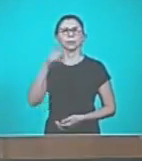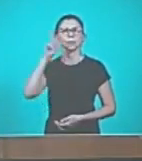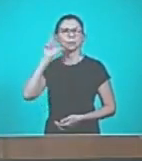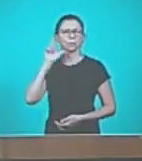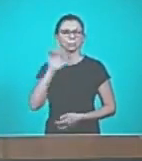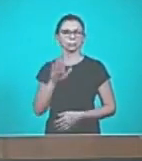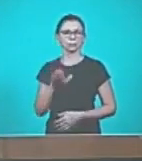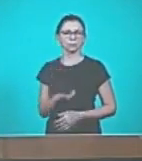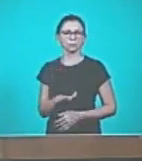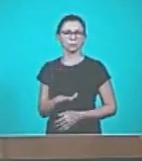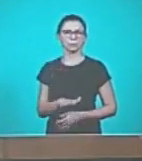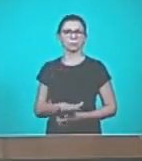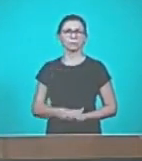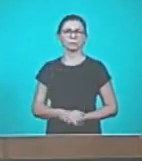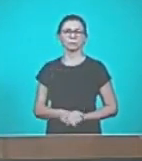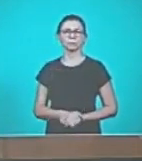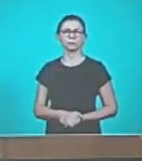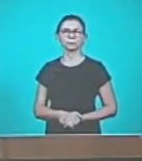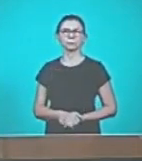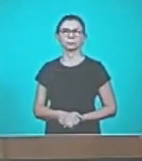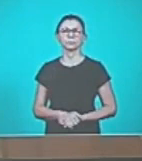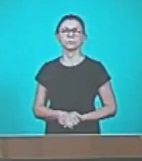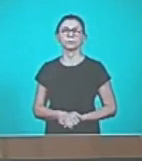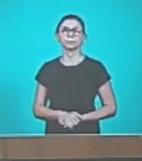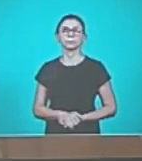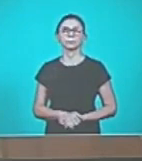Yesterday afternoon, we had